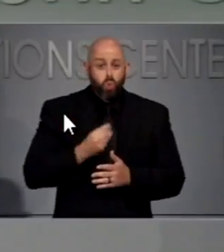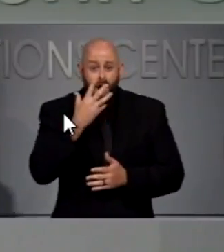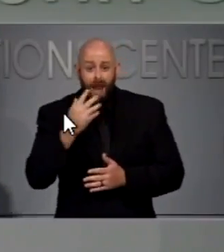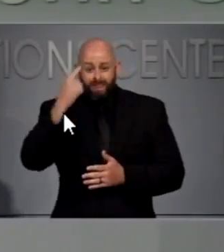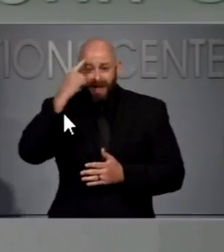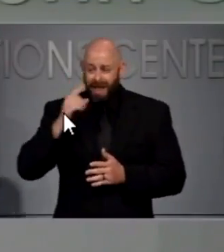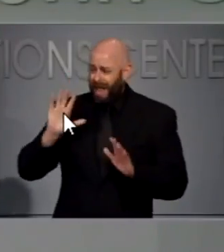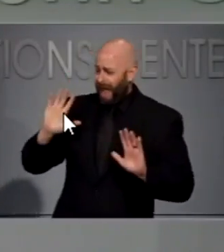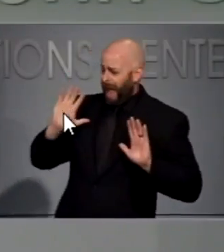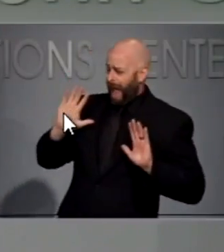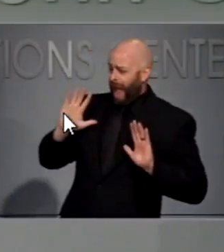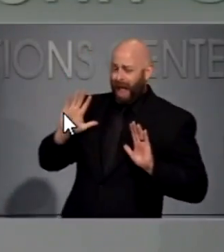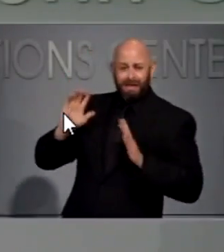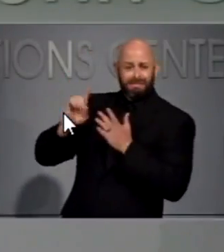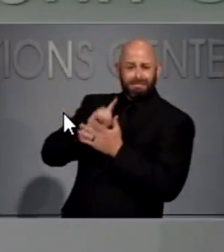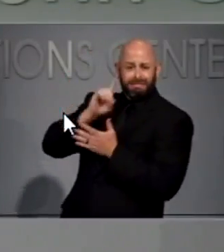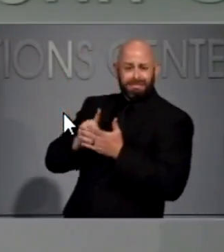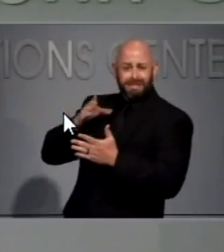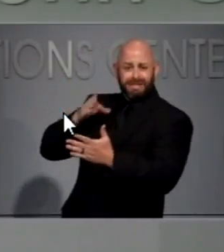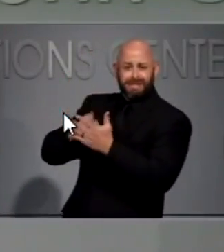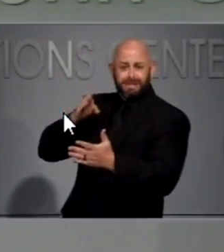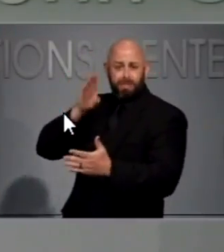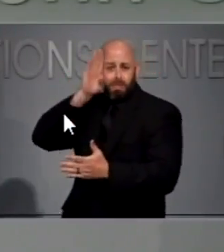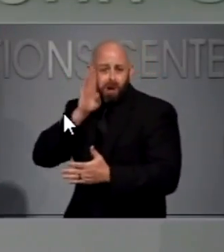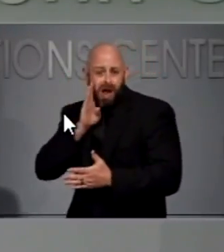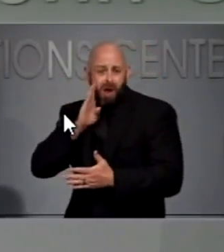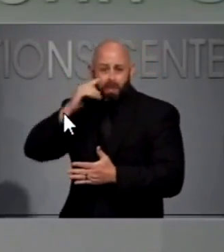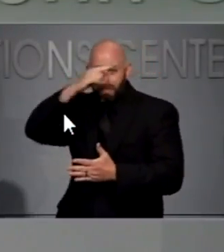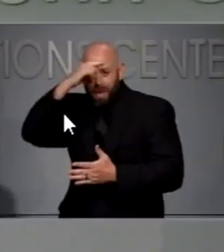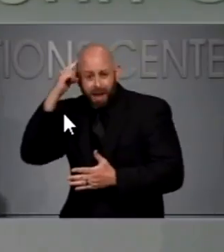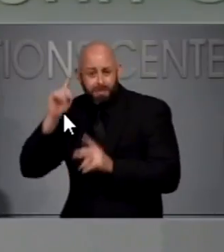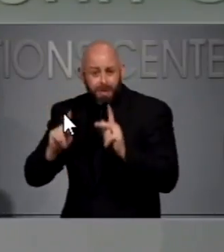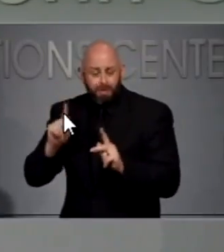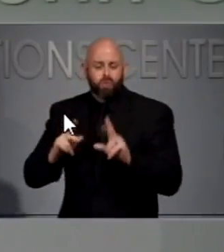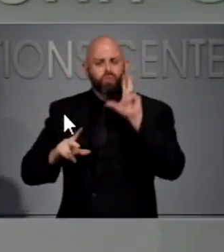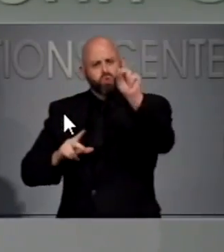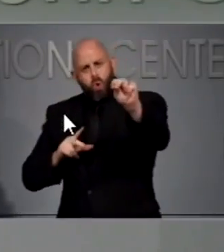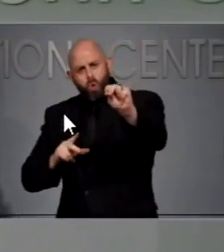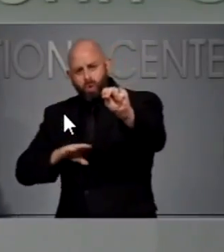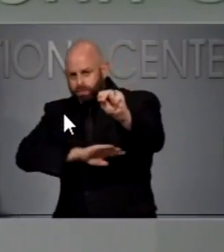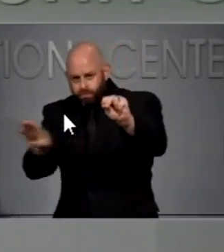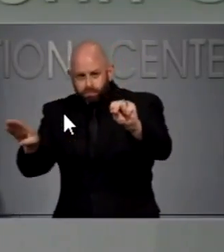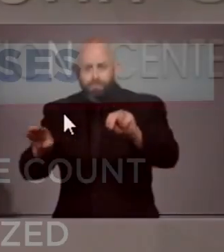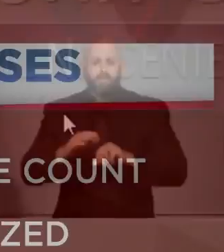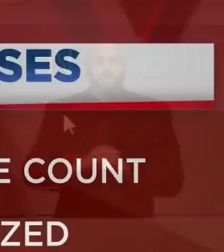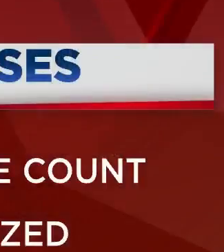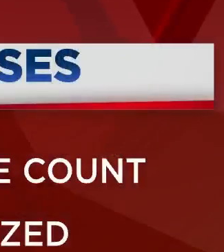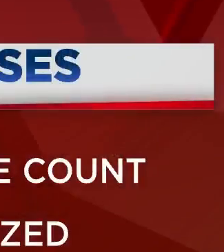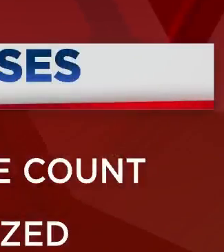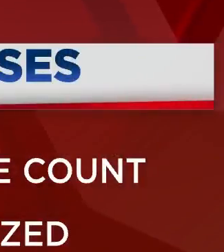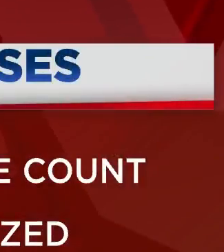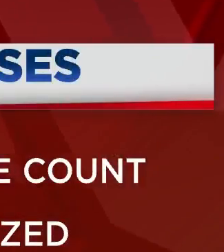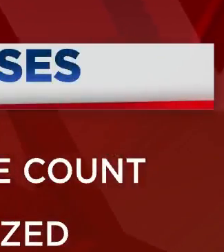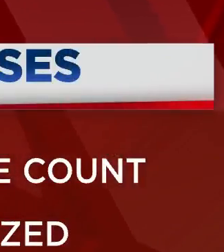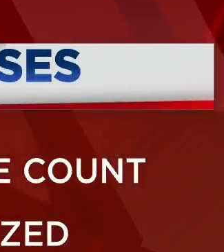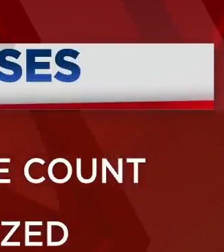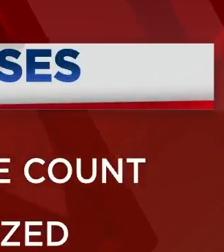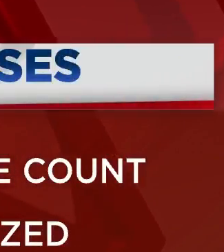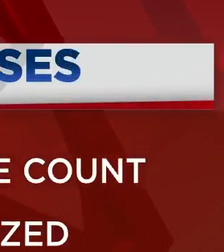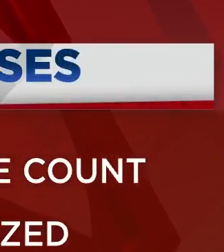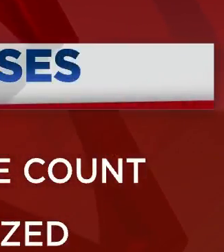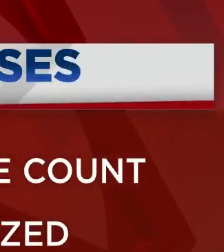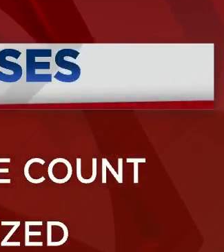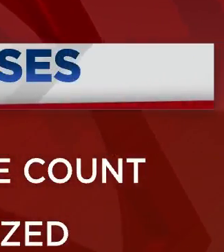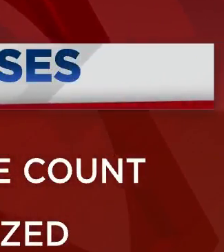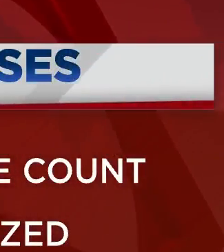cases. State leaders are urging folks to keep up with contact tracing, because many people are not returning their